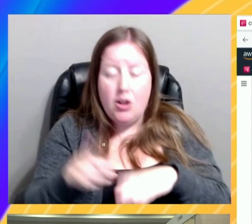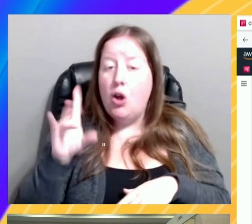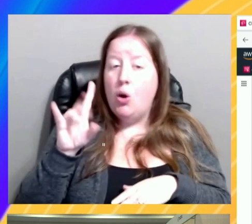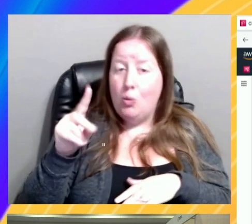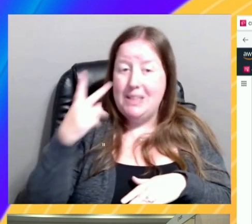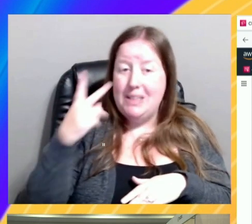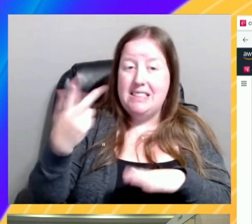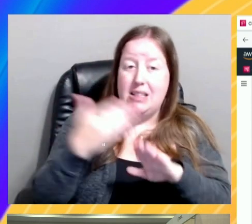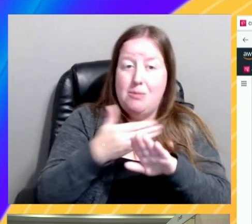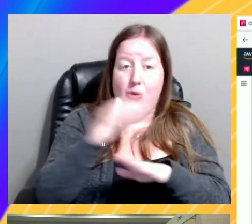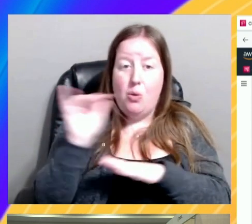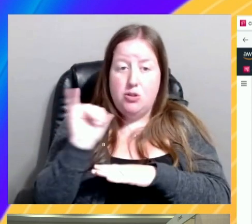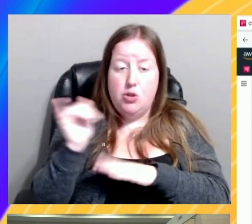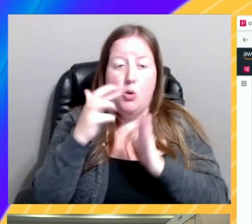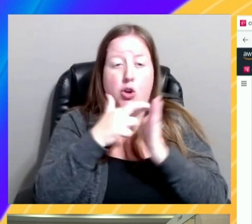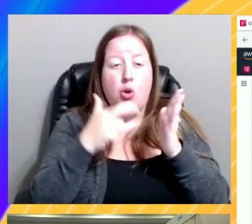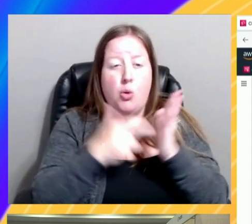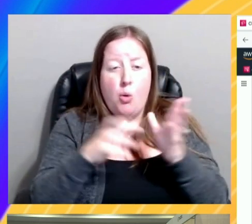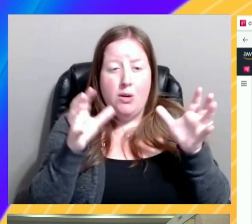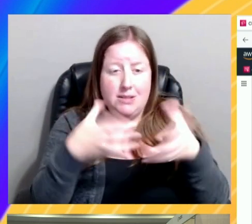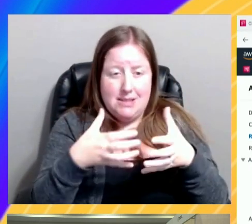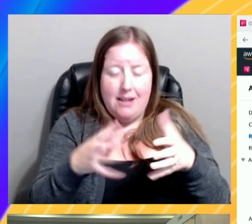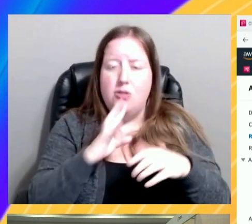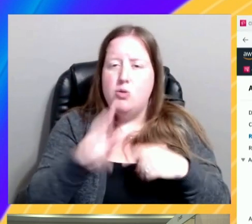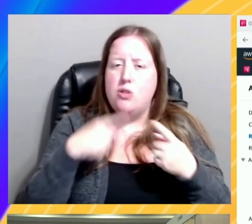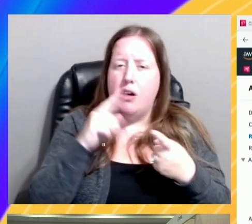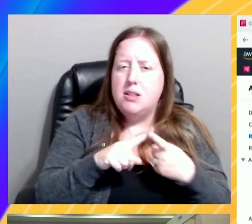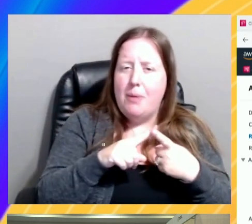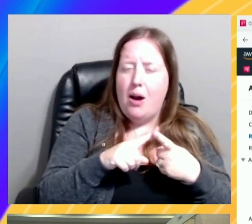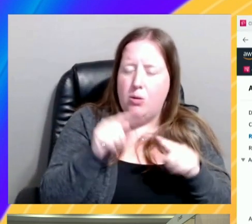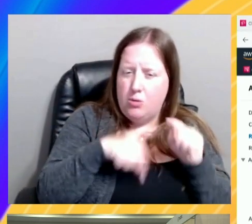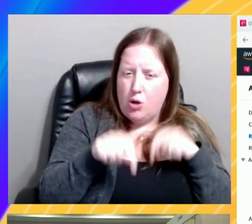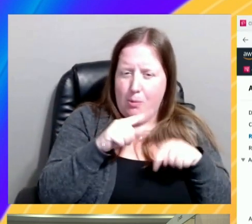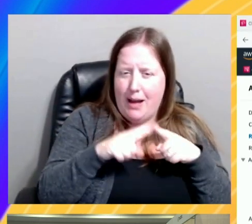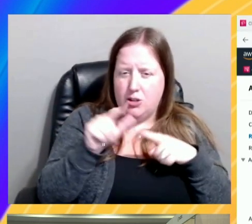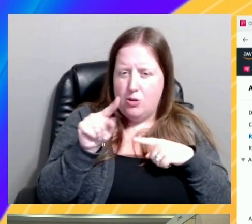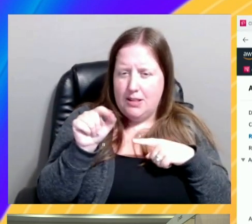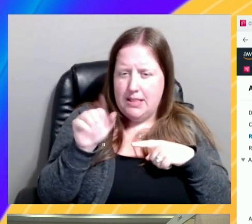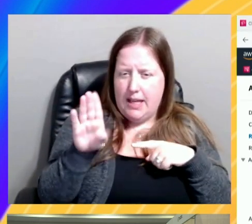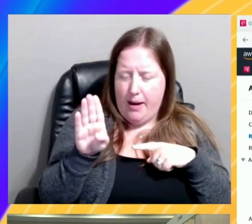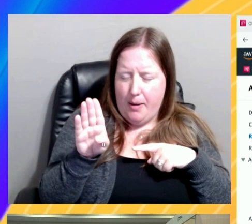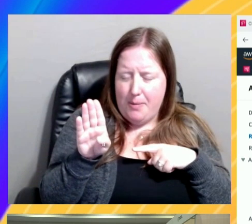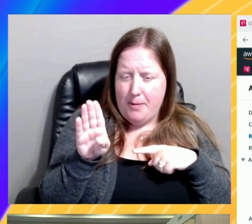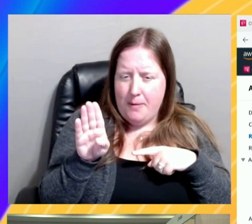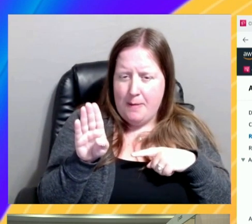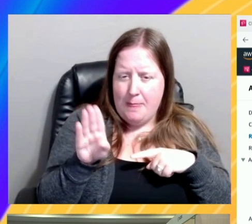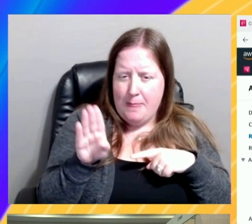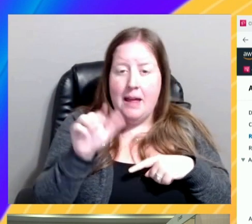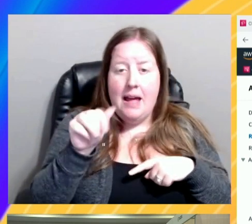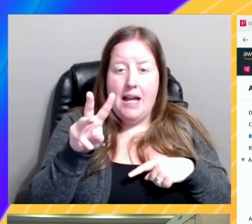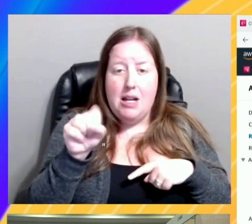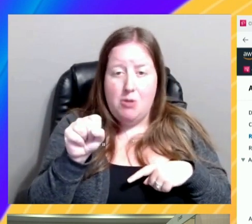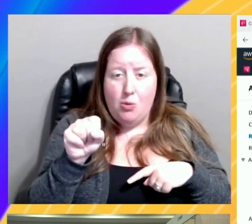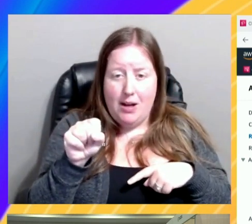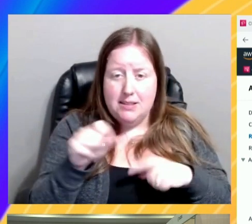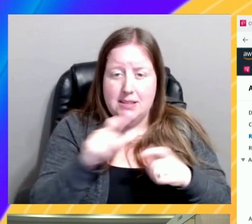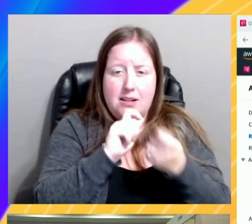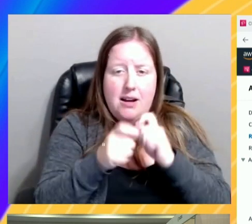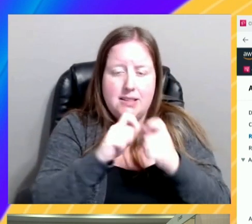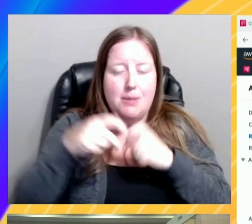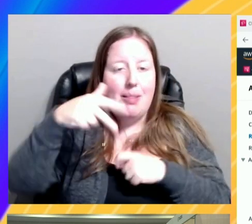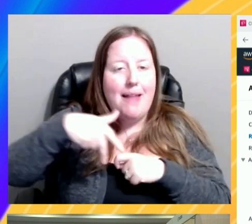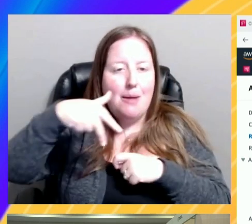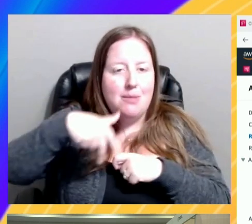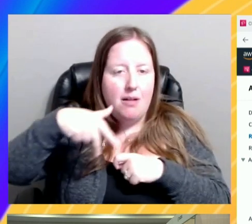on your rule set that you talked about. If you can go back to that tab for me real quick, AWS Managed and Custom Lambda. So I wanted